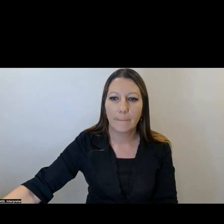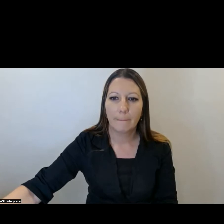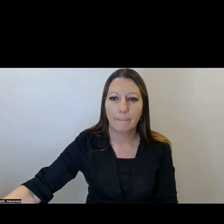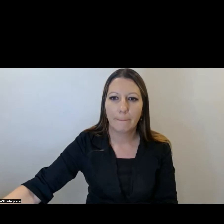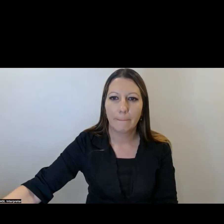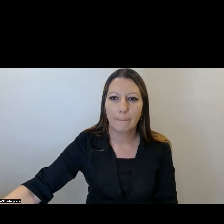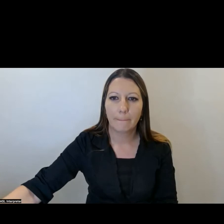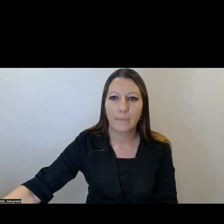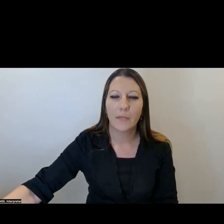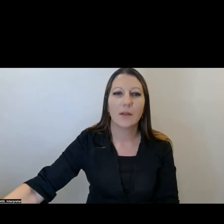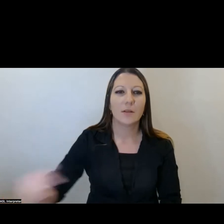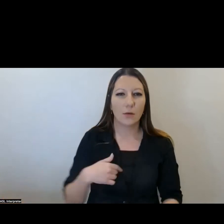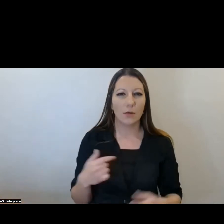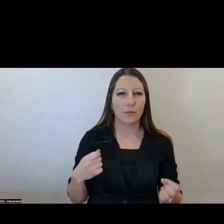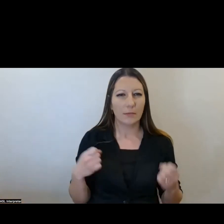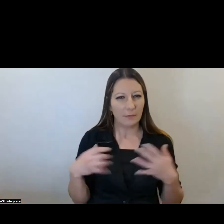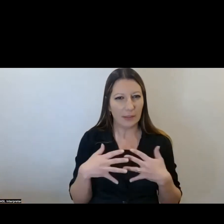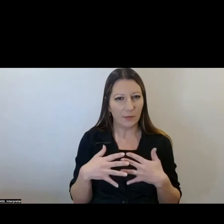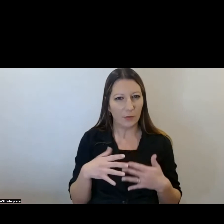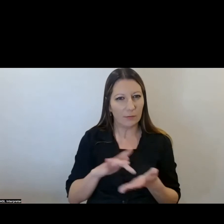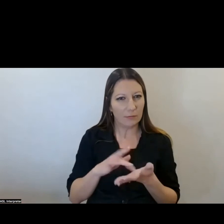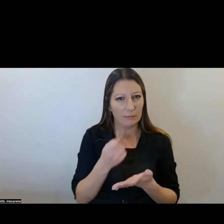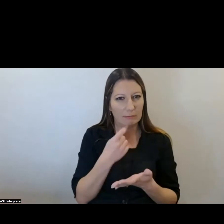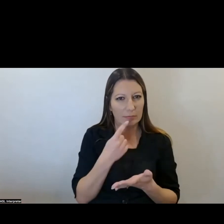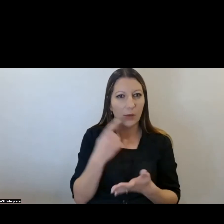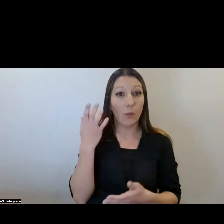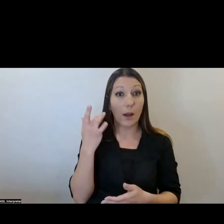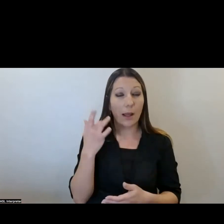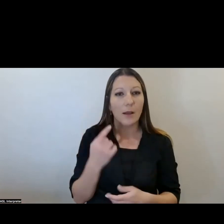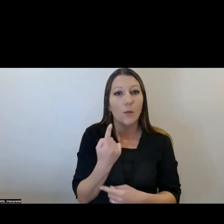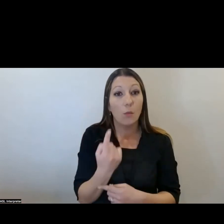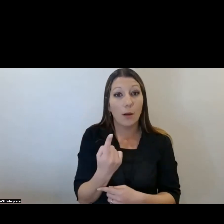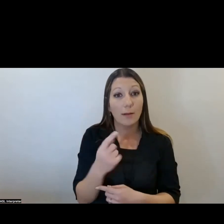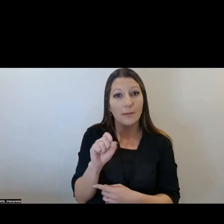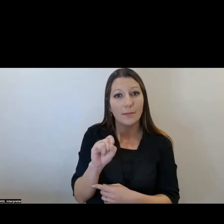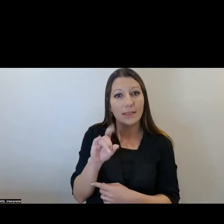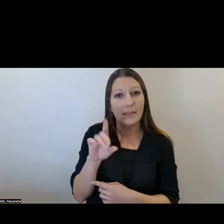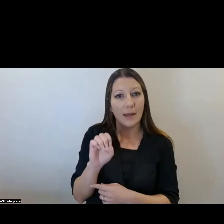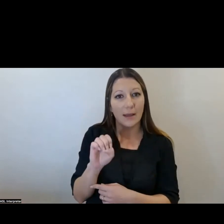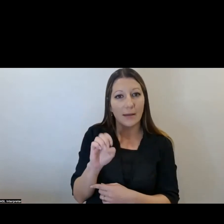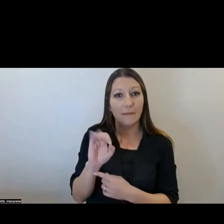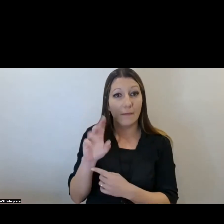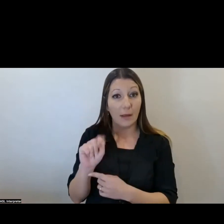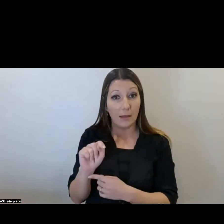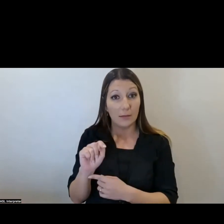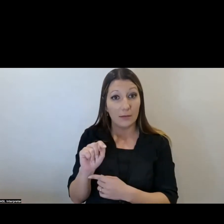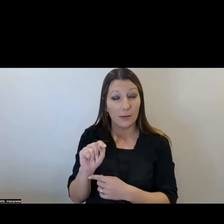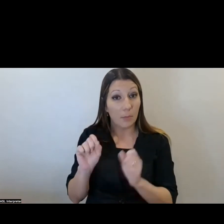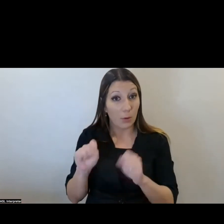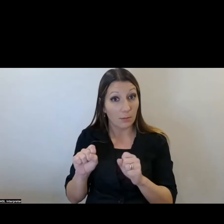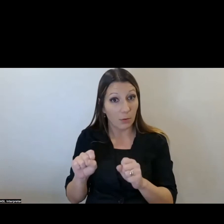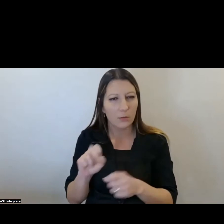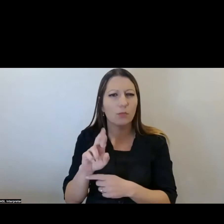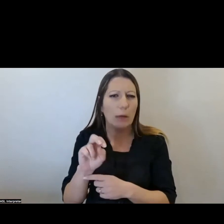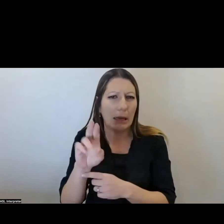effect is like a skin burning rash that could be deadly, lethal